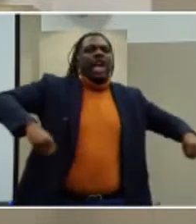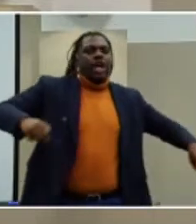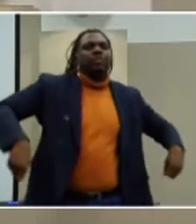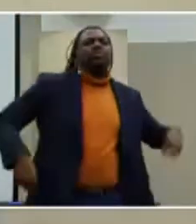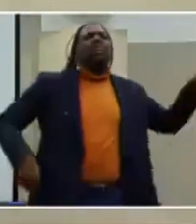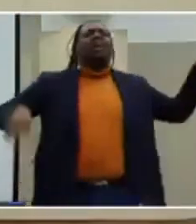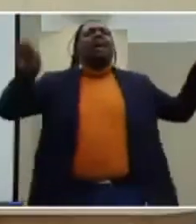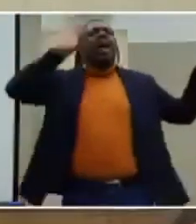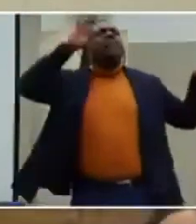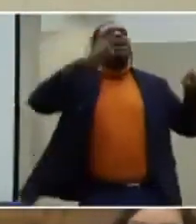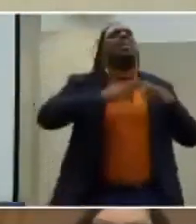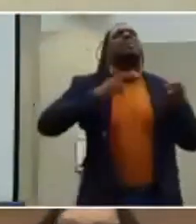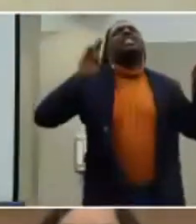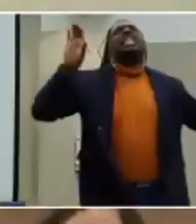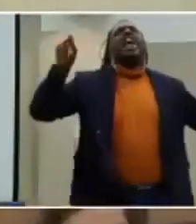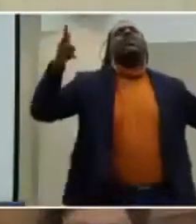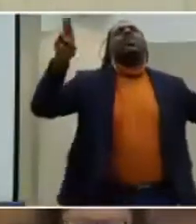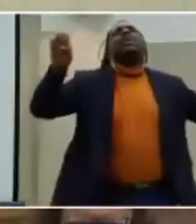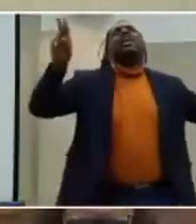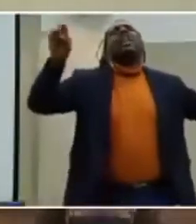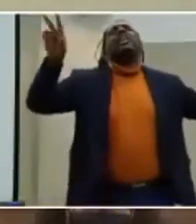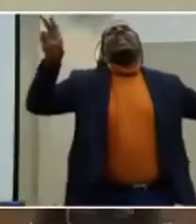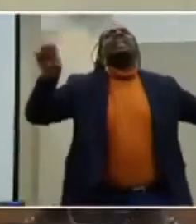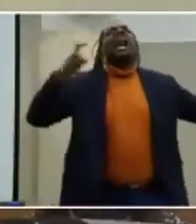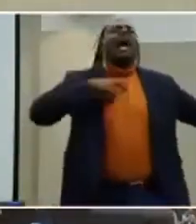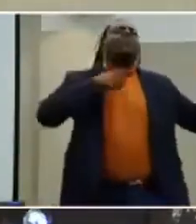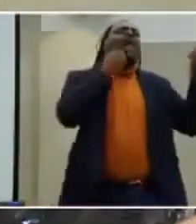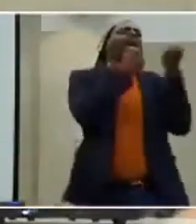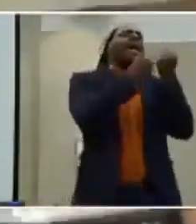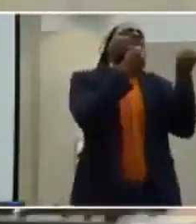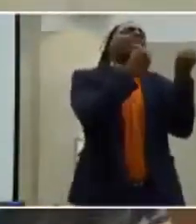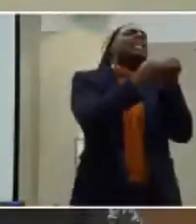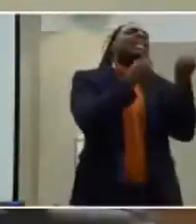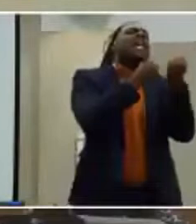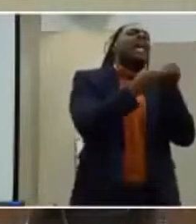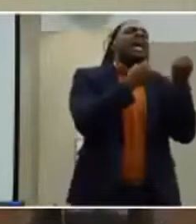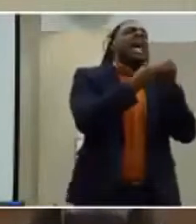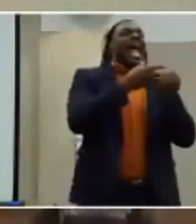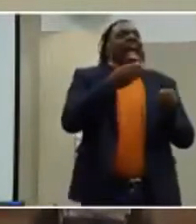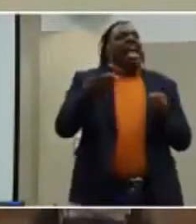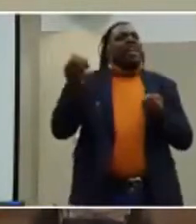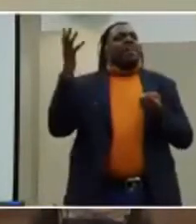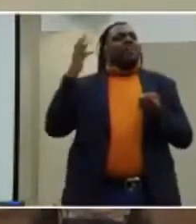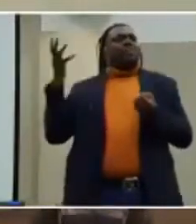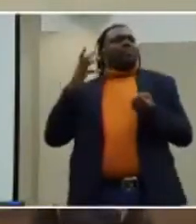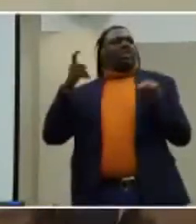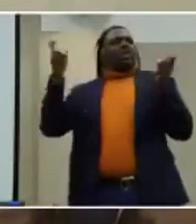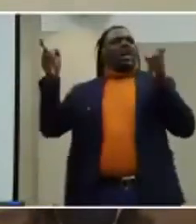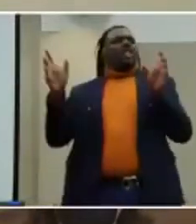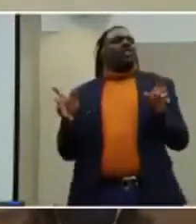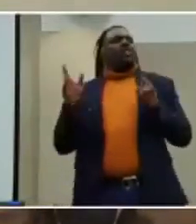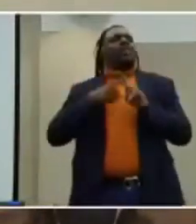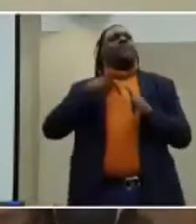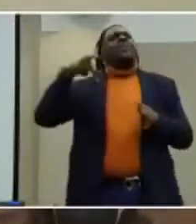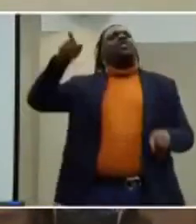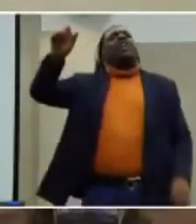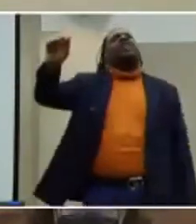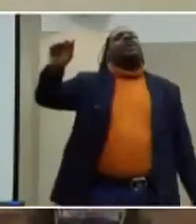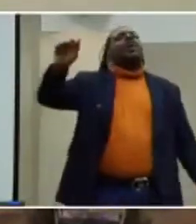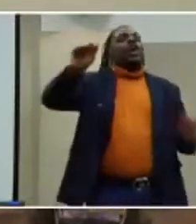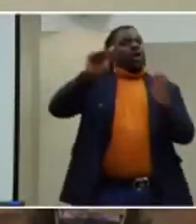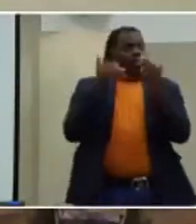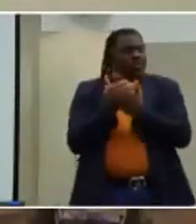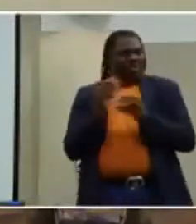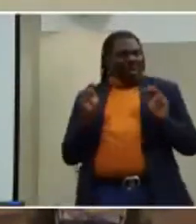Hi, my name is Kathleen Kleinman. I'm an advocate and former SIL director, now retired from Pennsylvania, new to